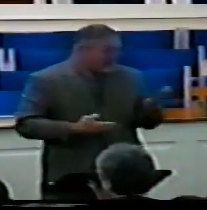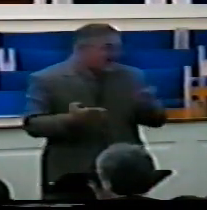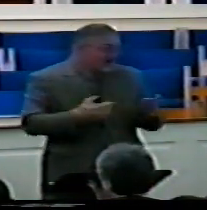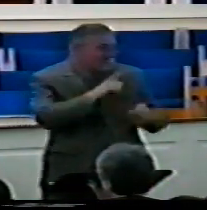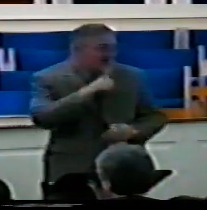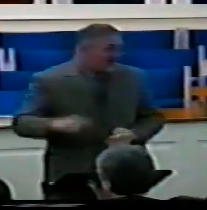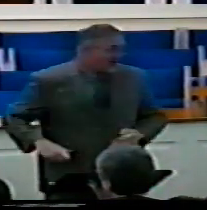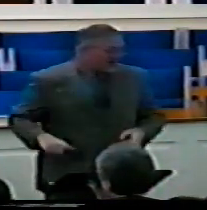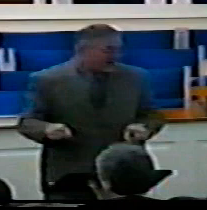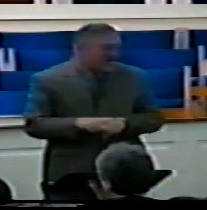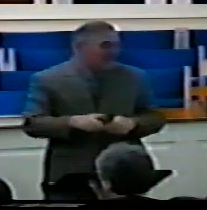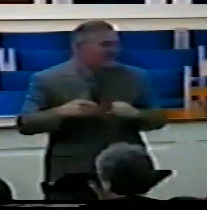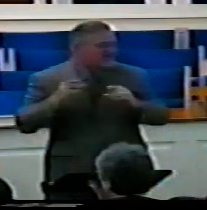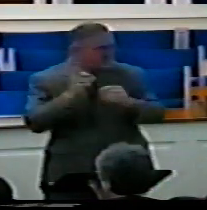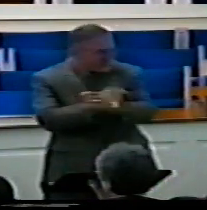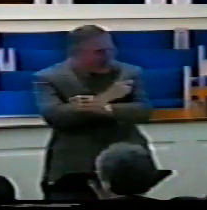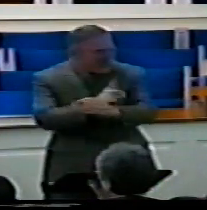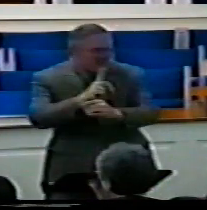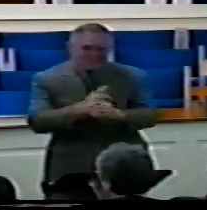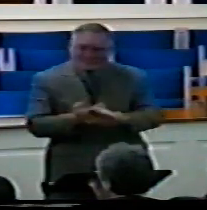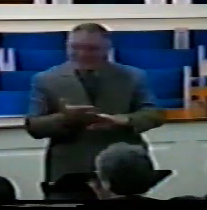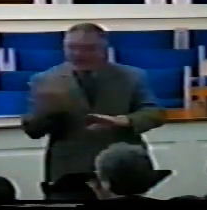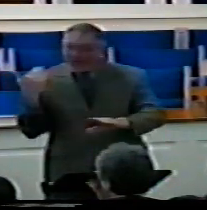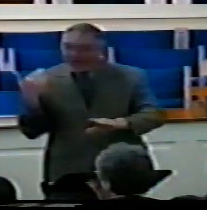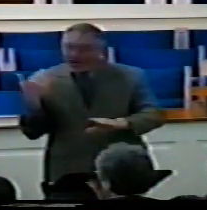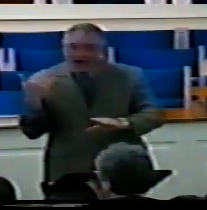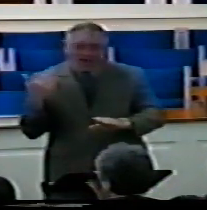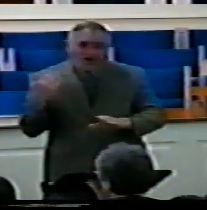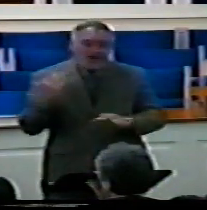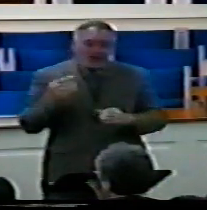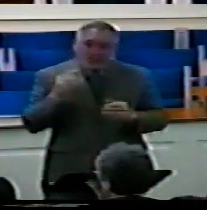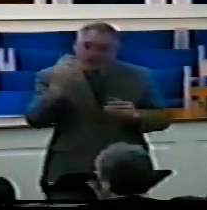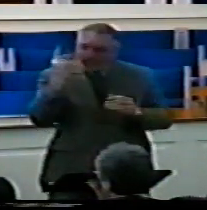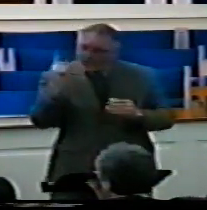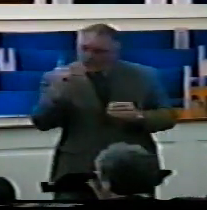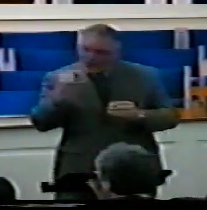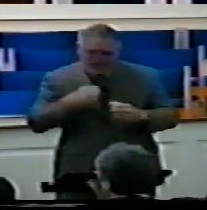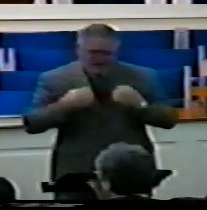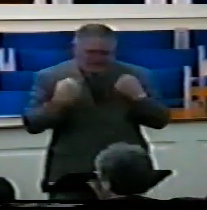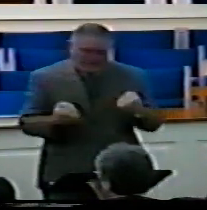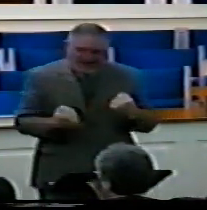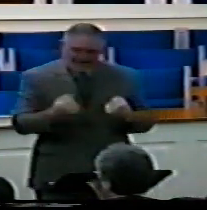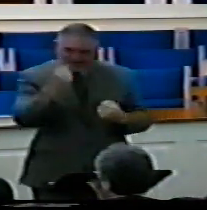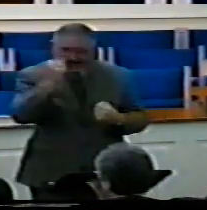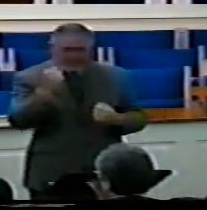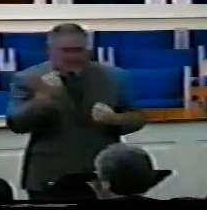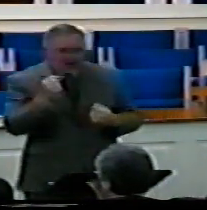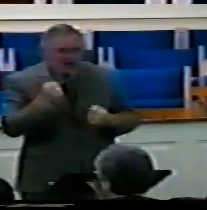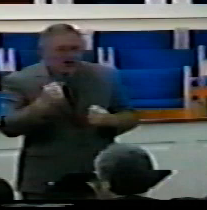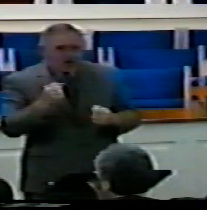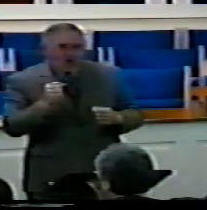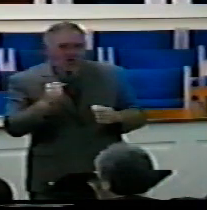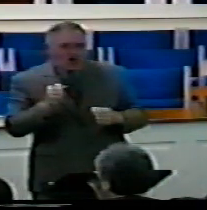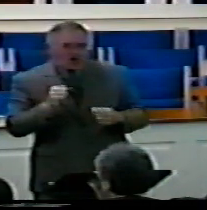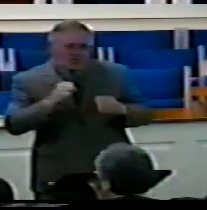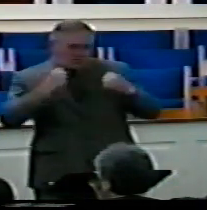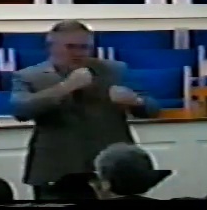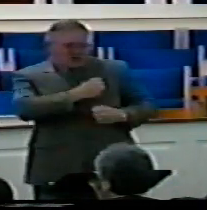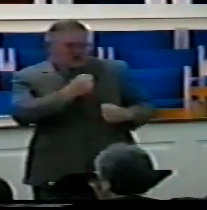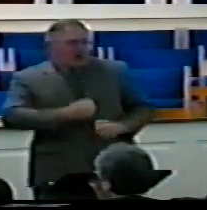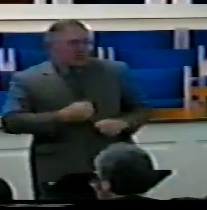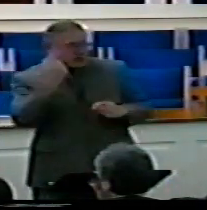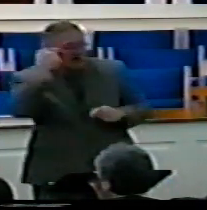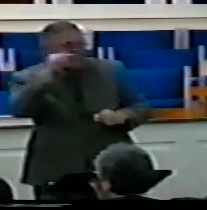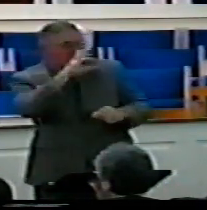men, one of David's mighty men defended a pea patch, man, the little patch. It wasn't his, but it was his to defend. And he defended it